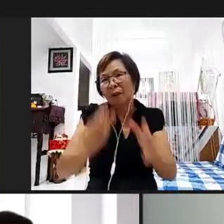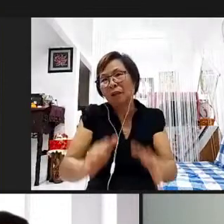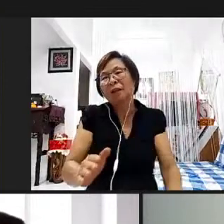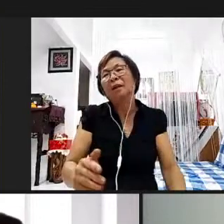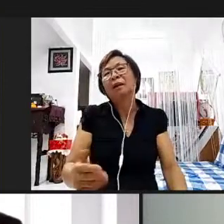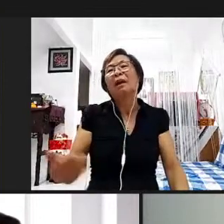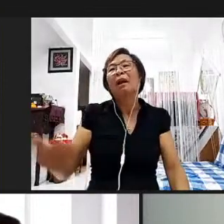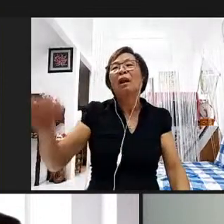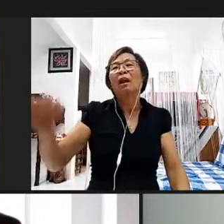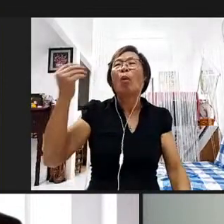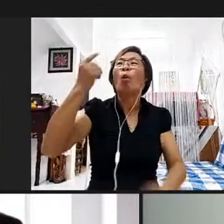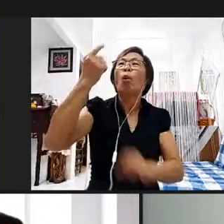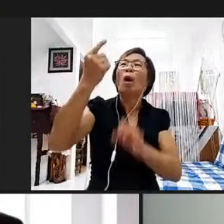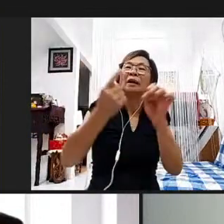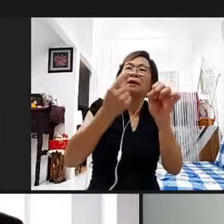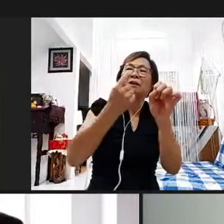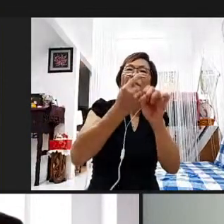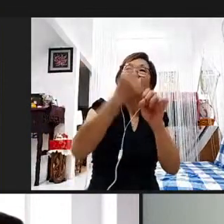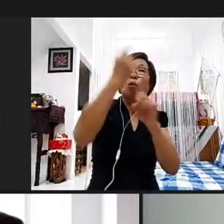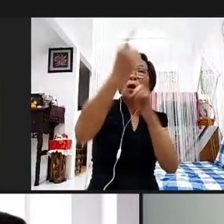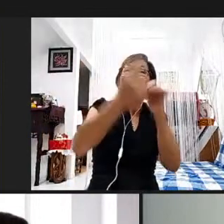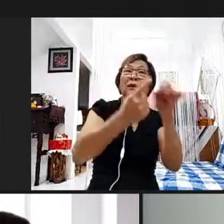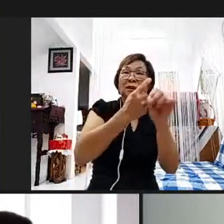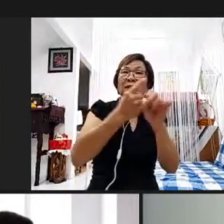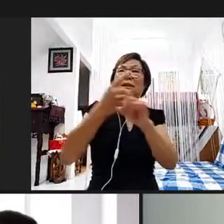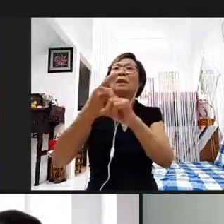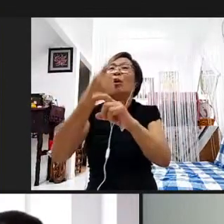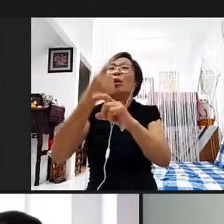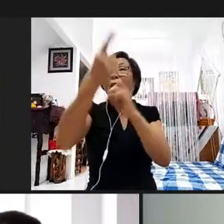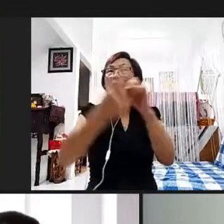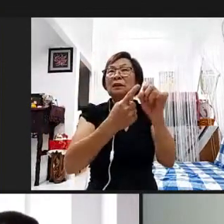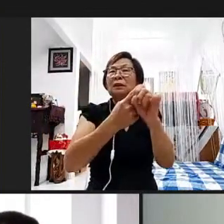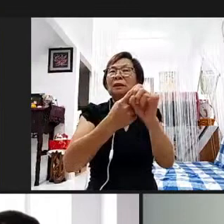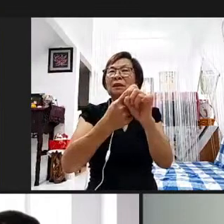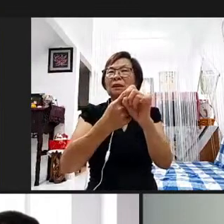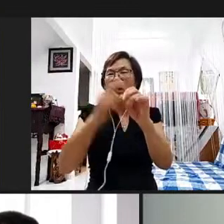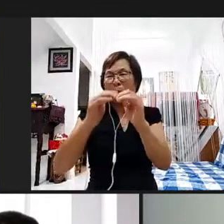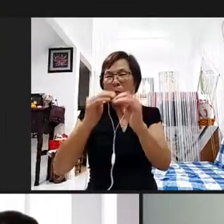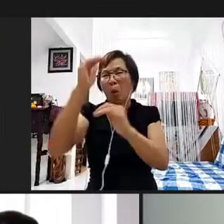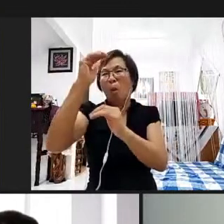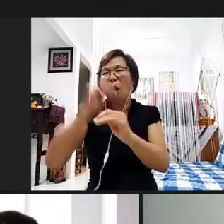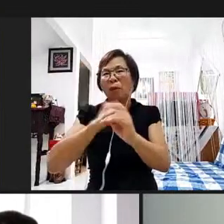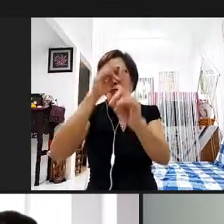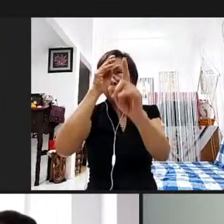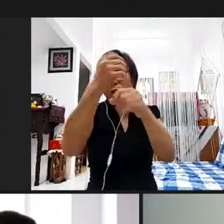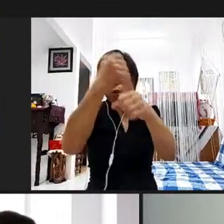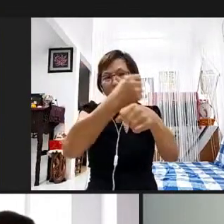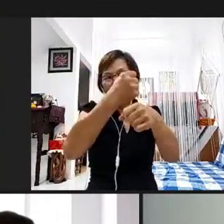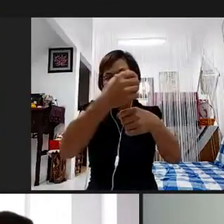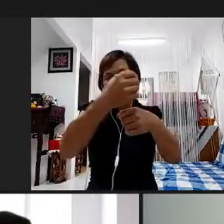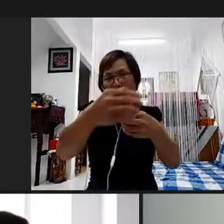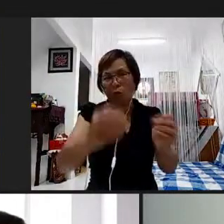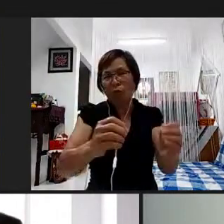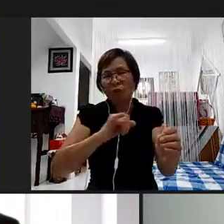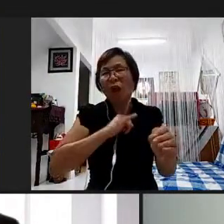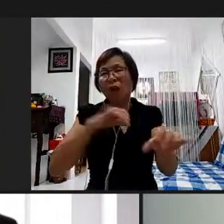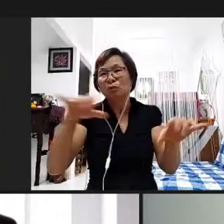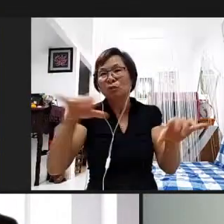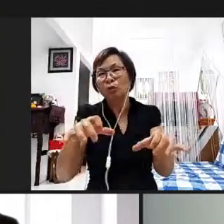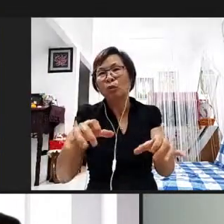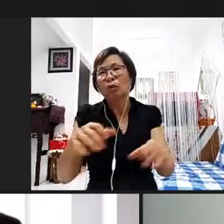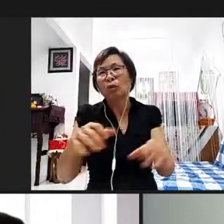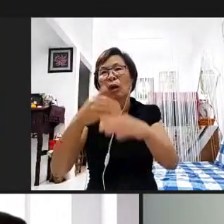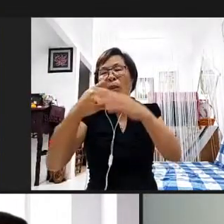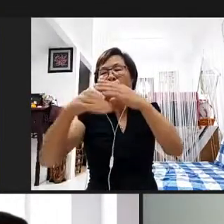last 1 year plus, I've actually done a lot of this area, especially targeting the workplace. What I will do is that I will post